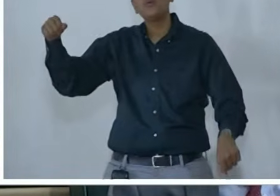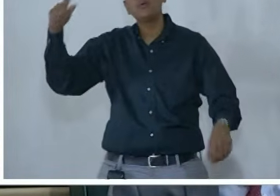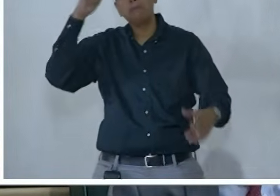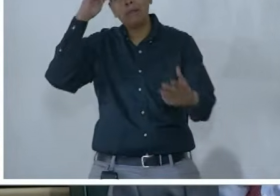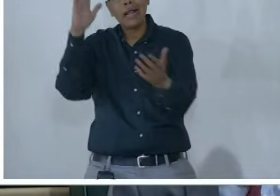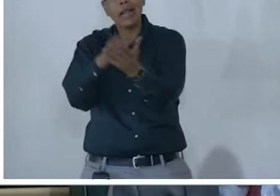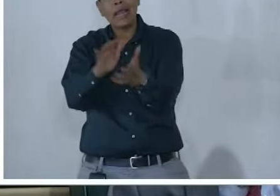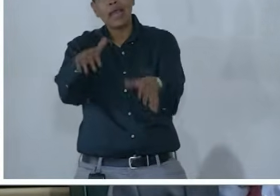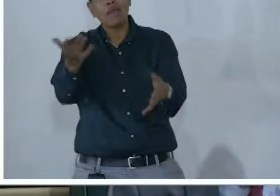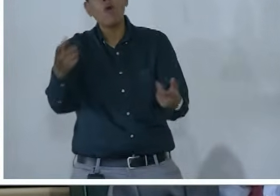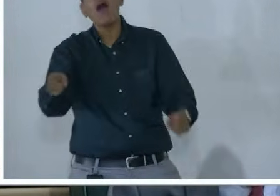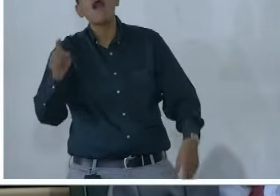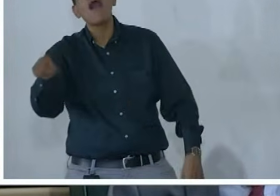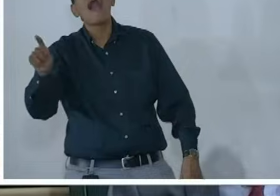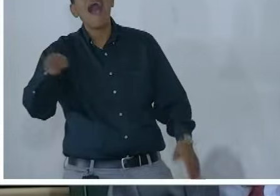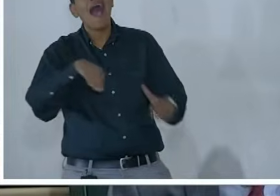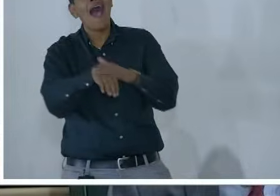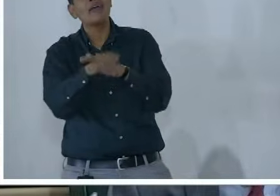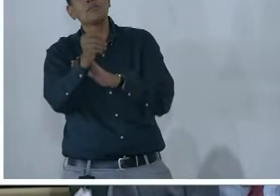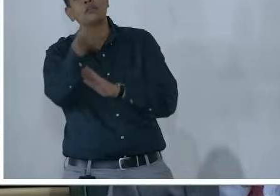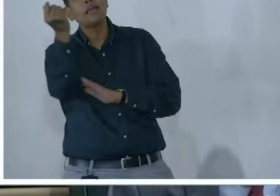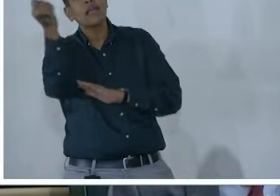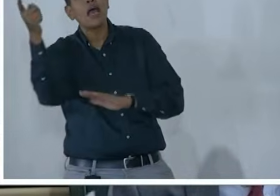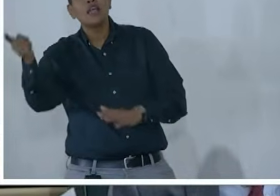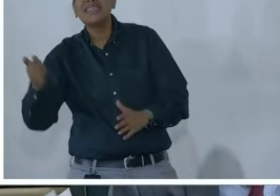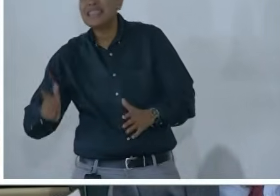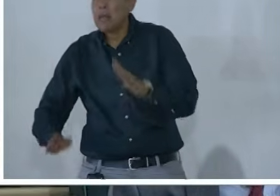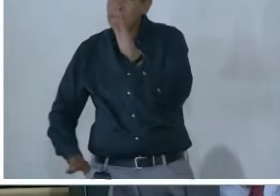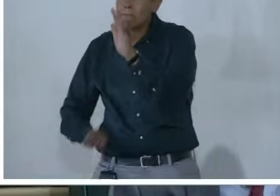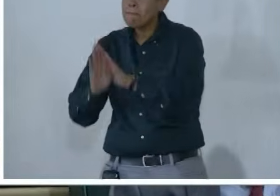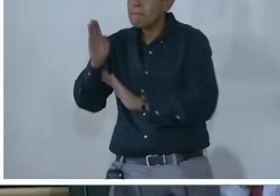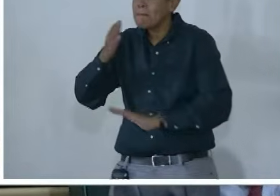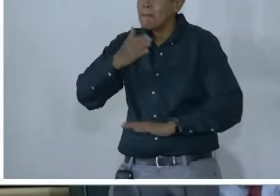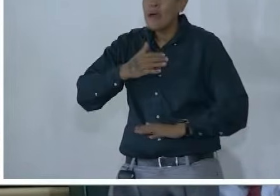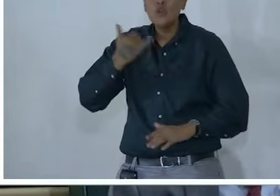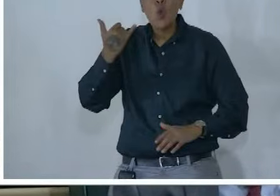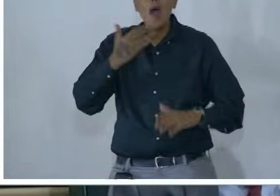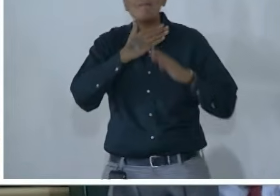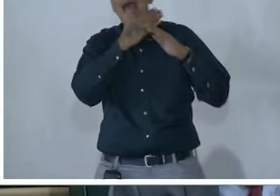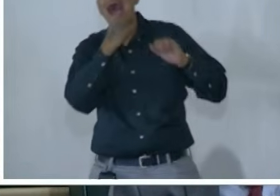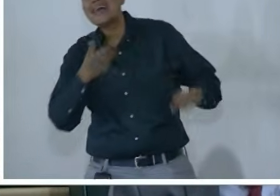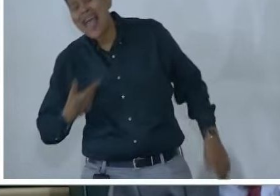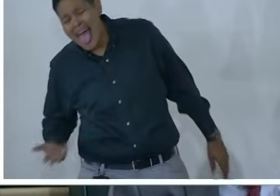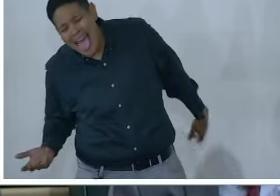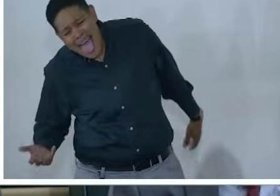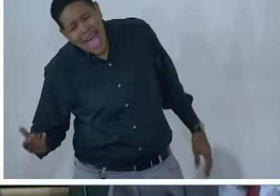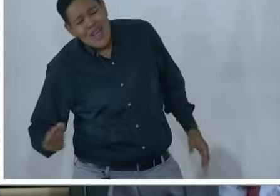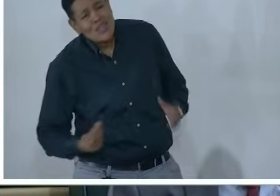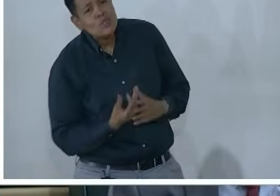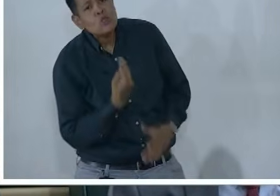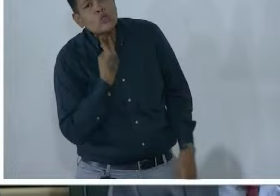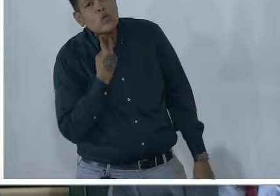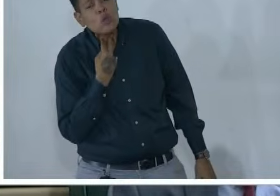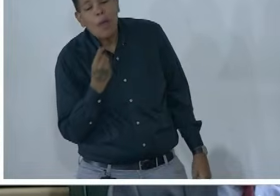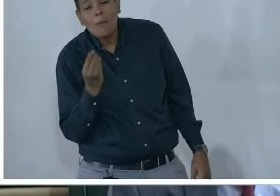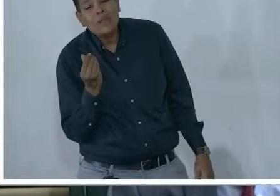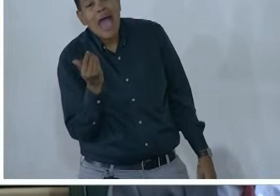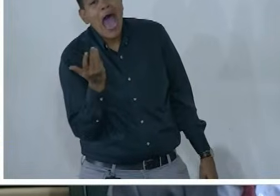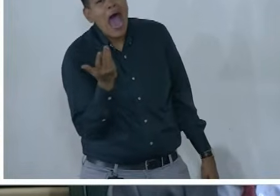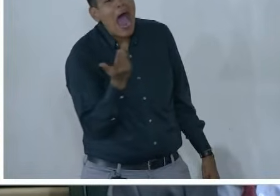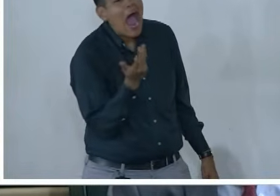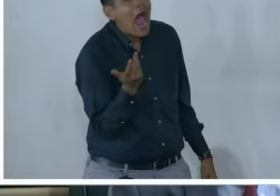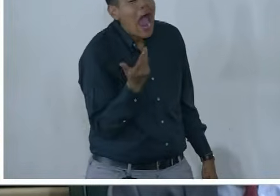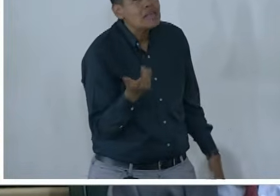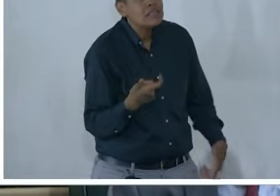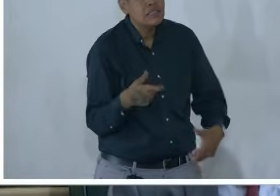believe access to capital is the greatest inhibitor of growth, particularly for micro